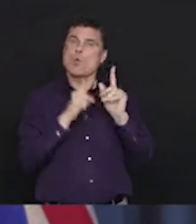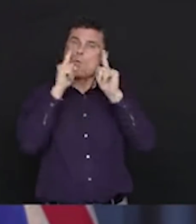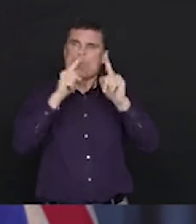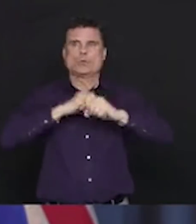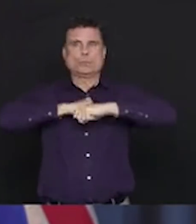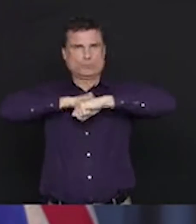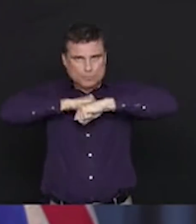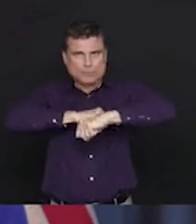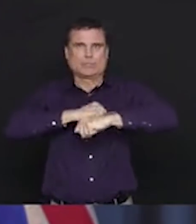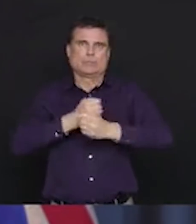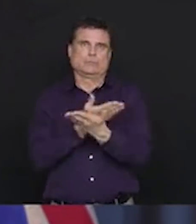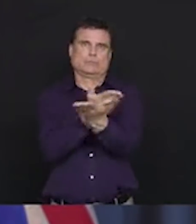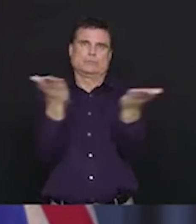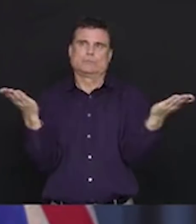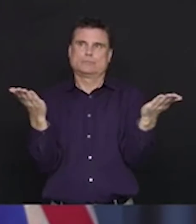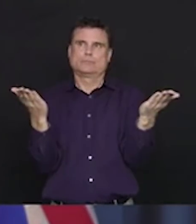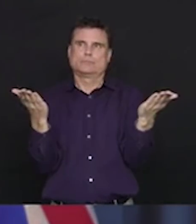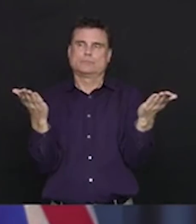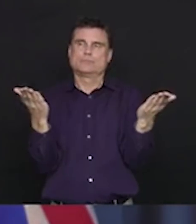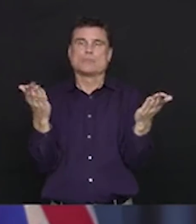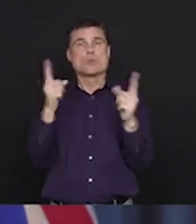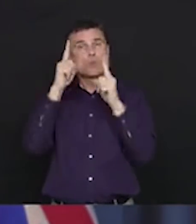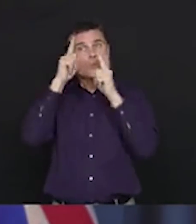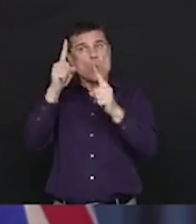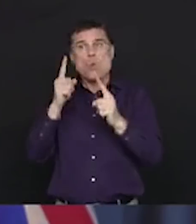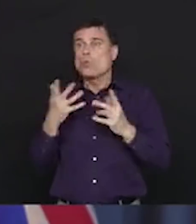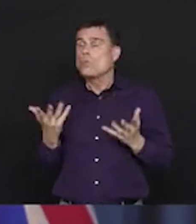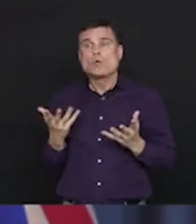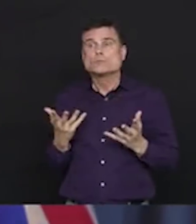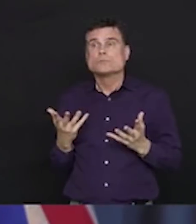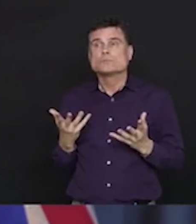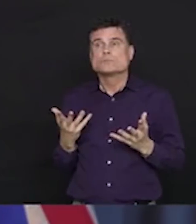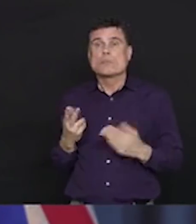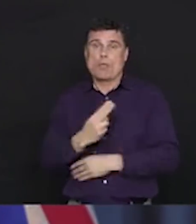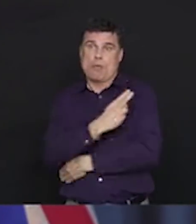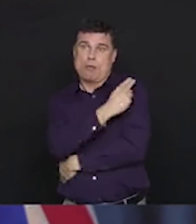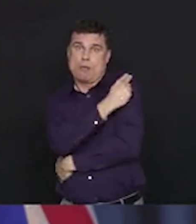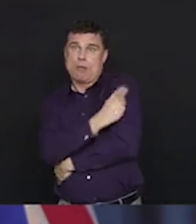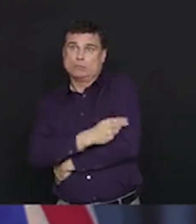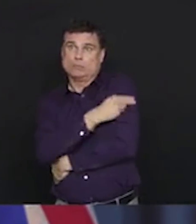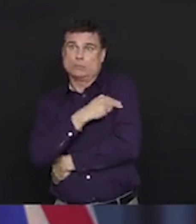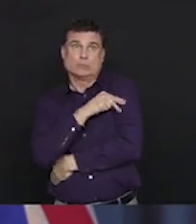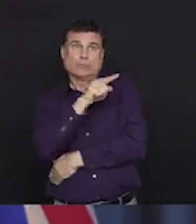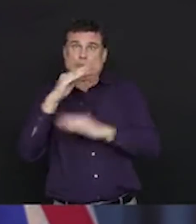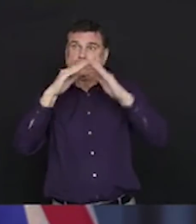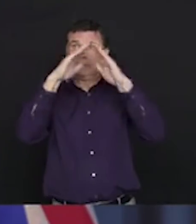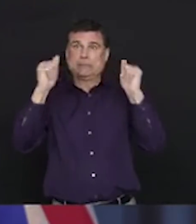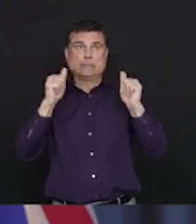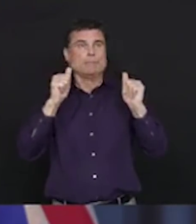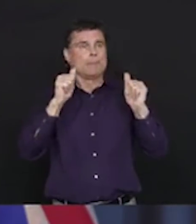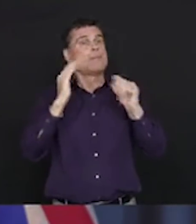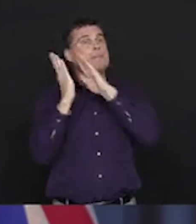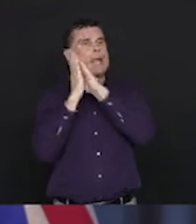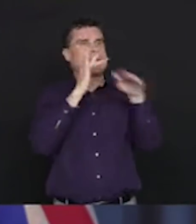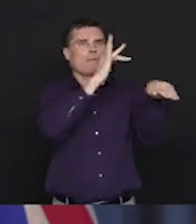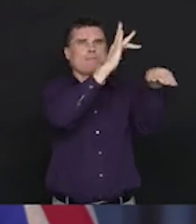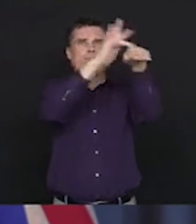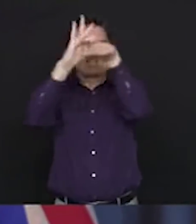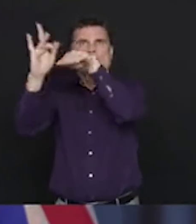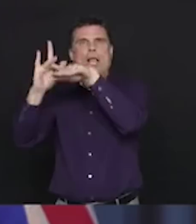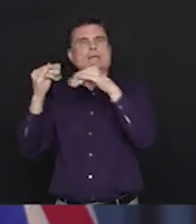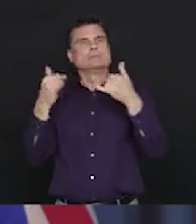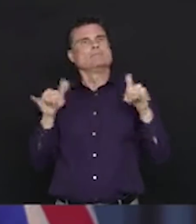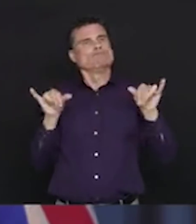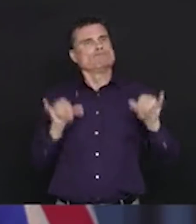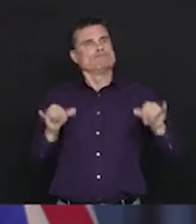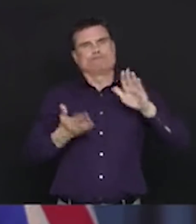are sick enough are able to get the hospital care and the critical care that they need. That's where we are right now. I don't think we need to